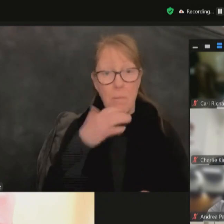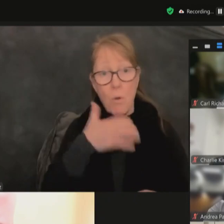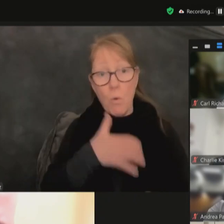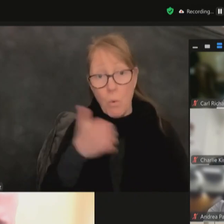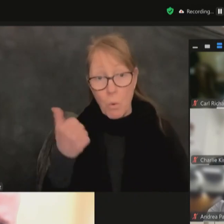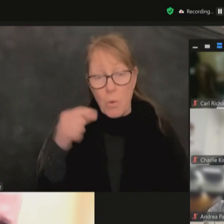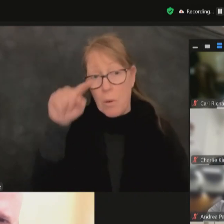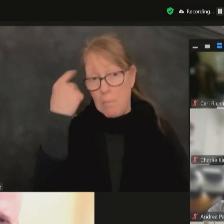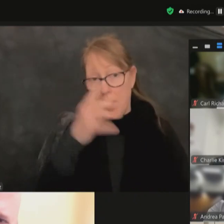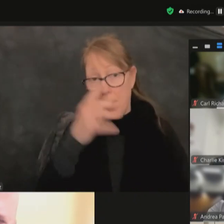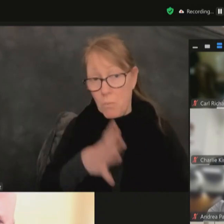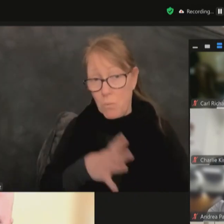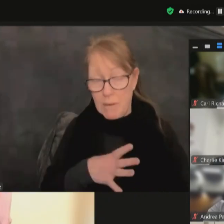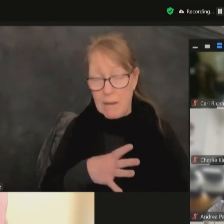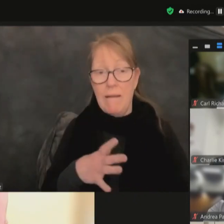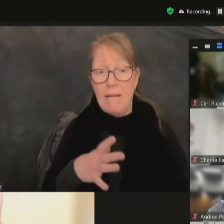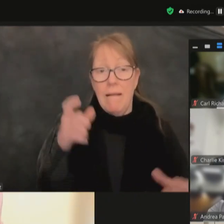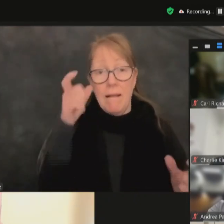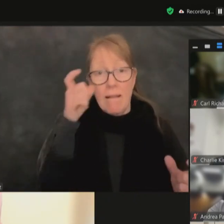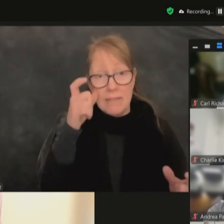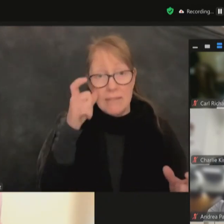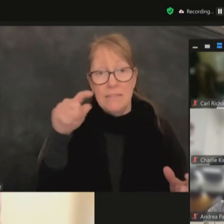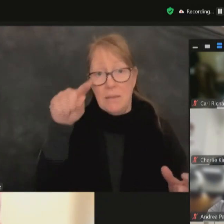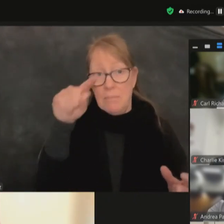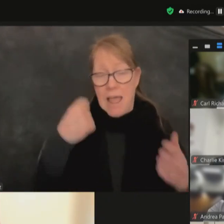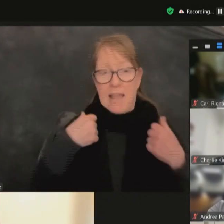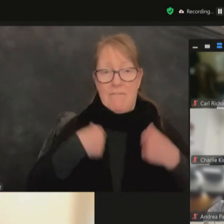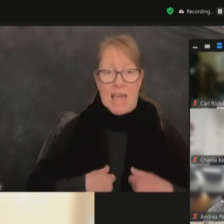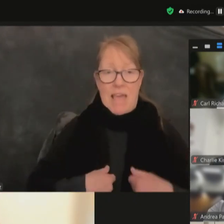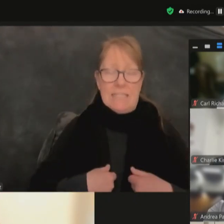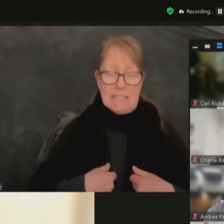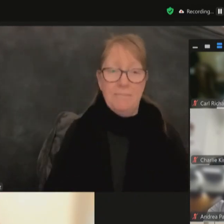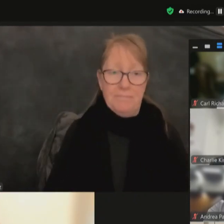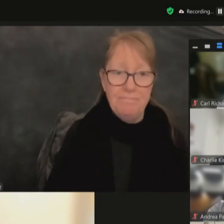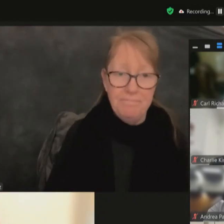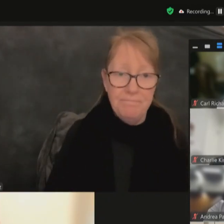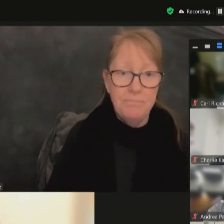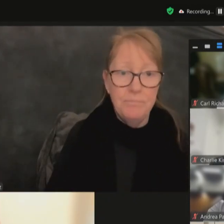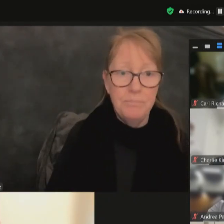woman with glasses and a black vest on.